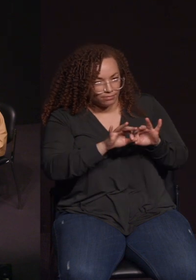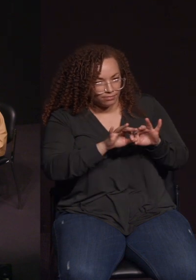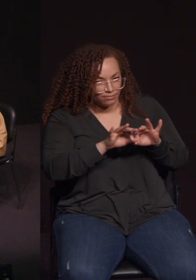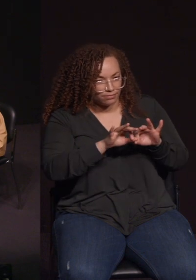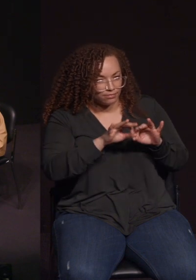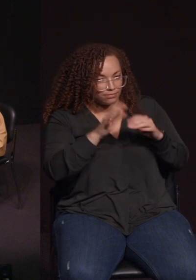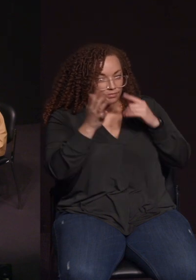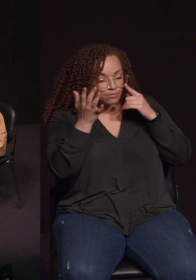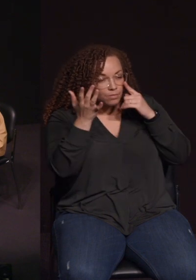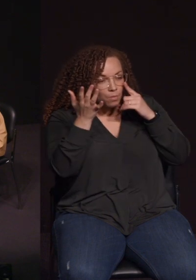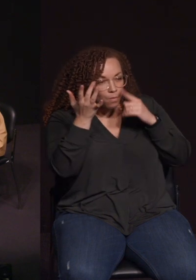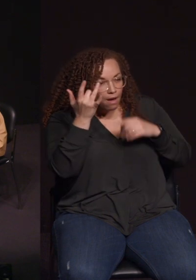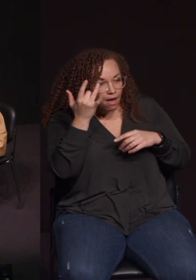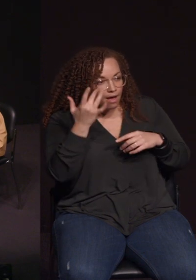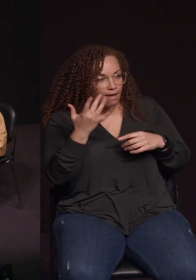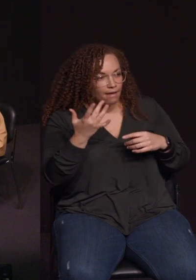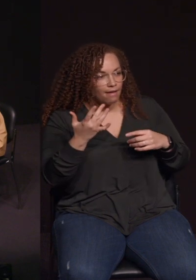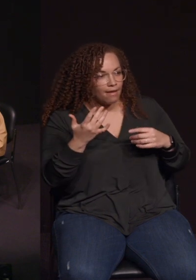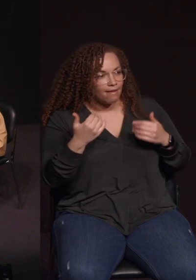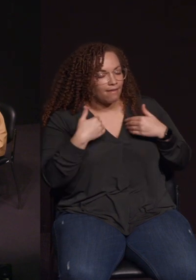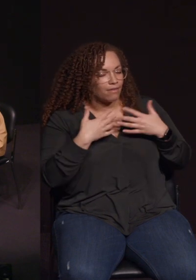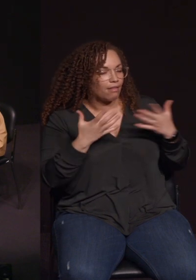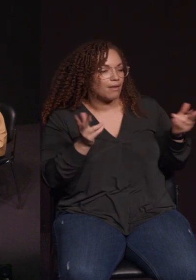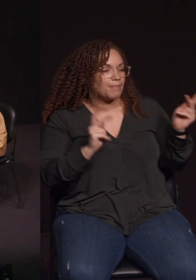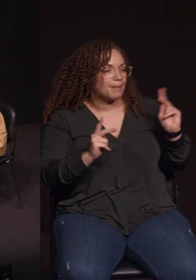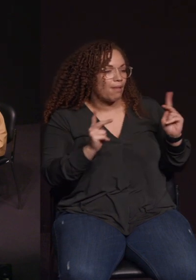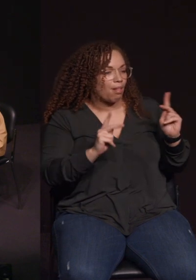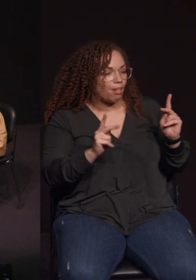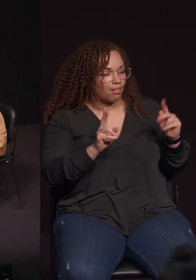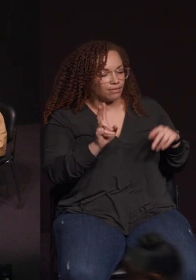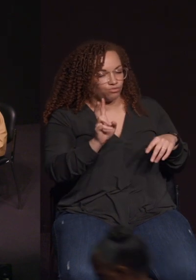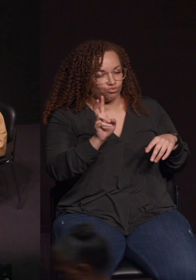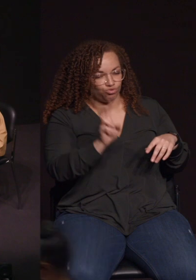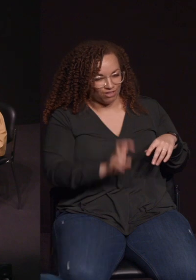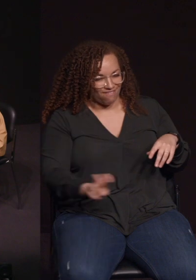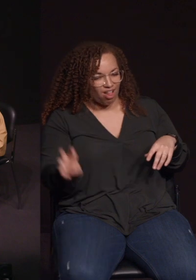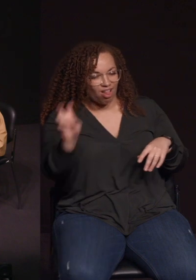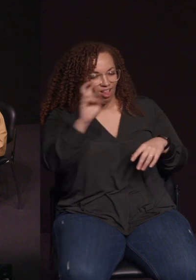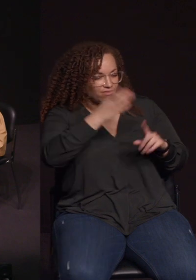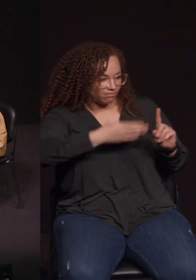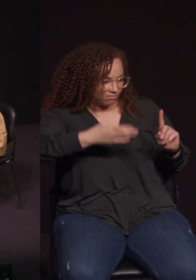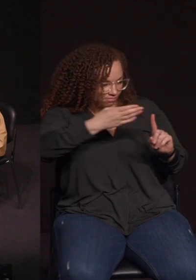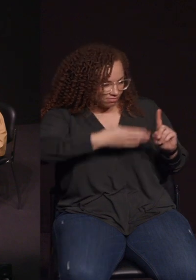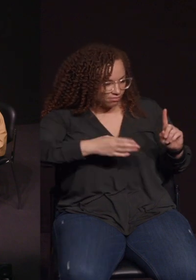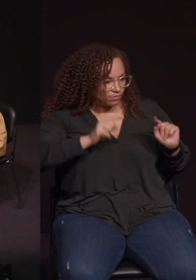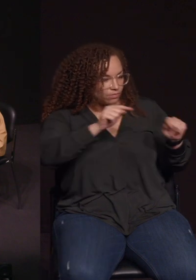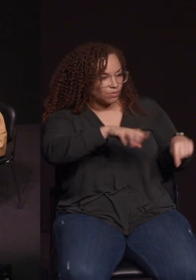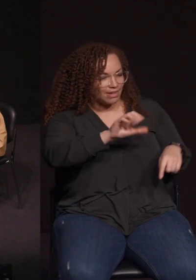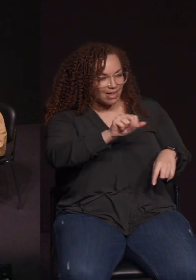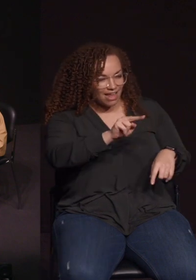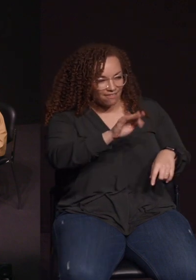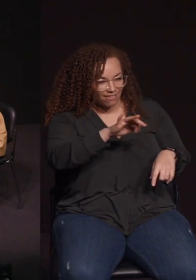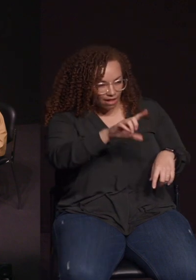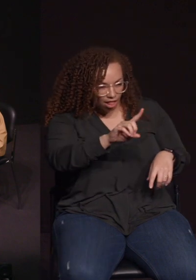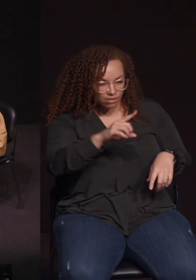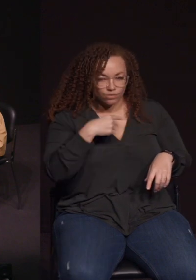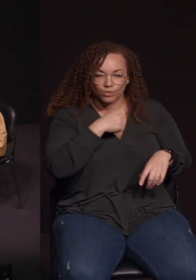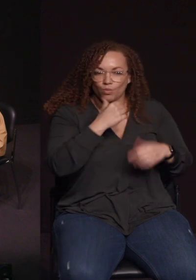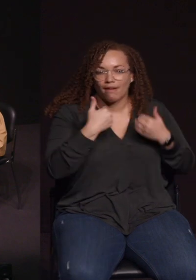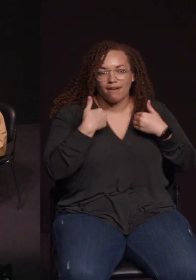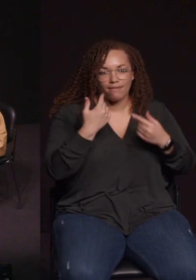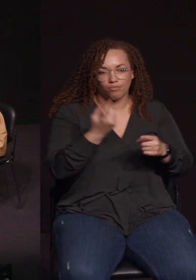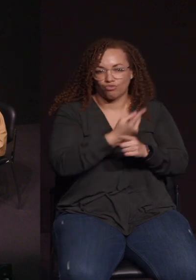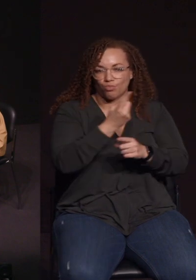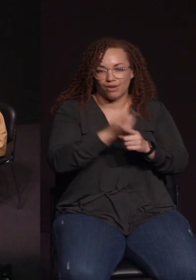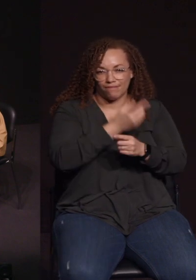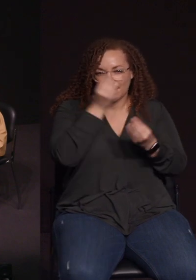because we have a lot of people that travel to Canfield. And we don't have the right information out